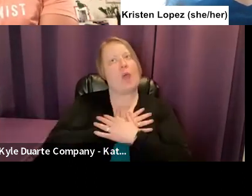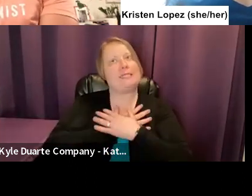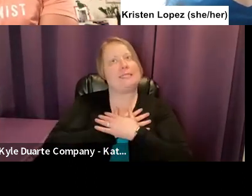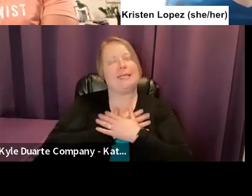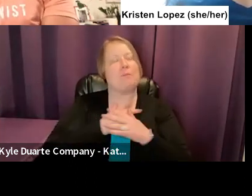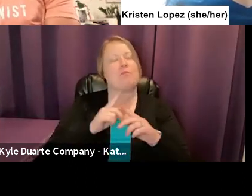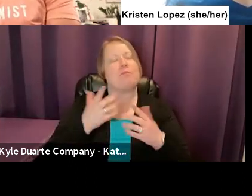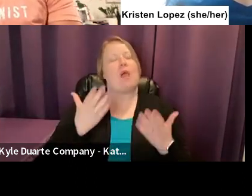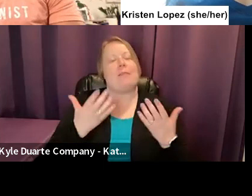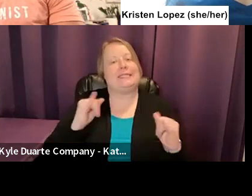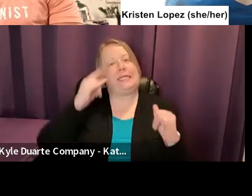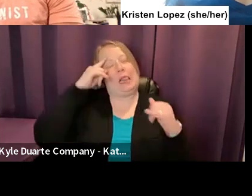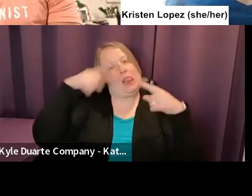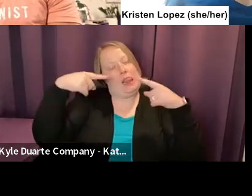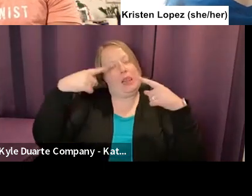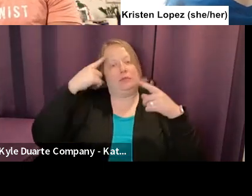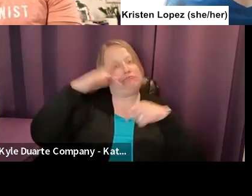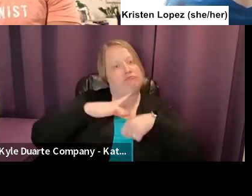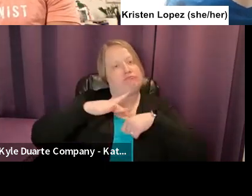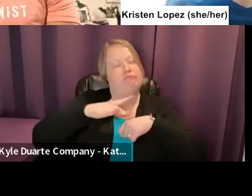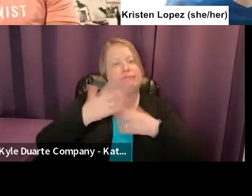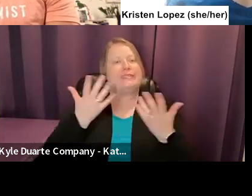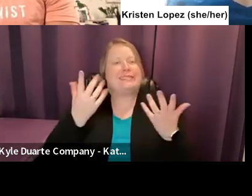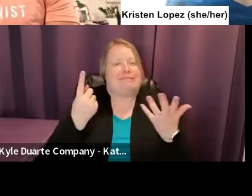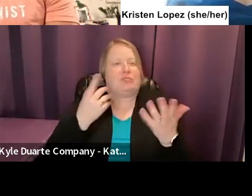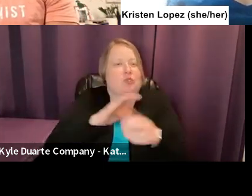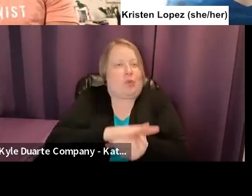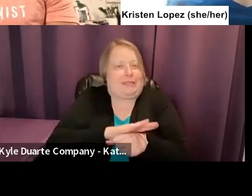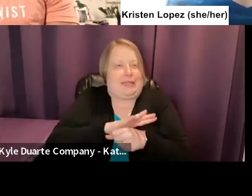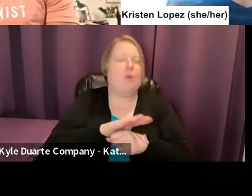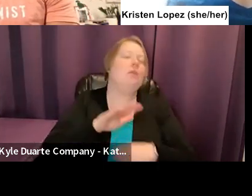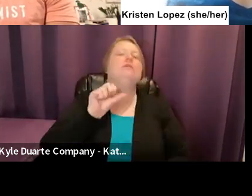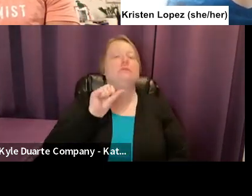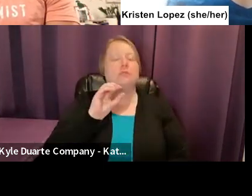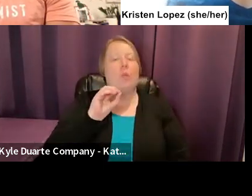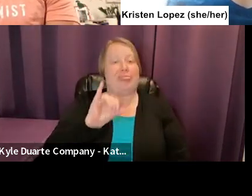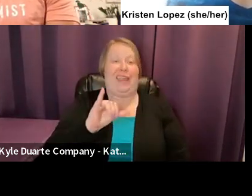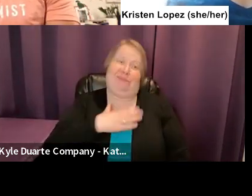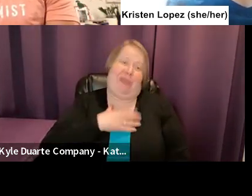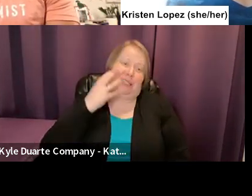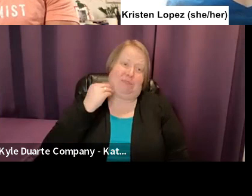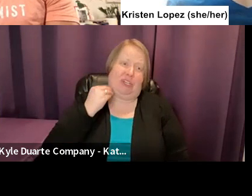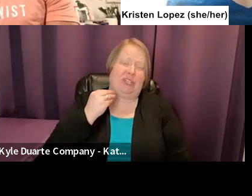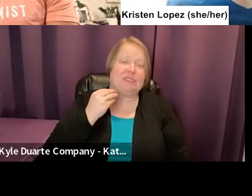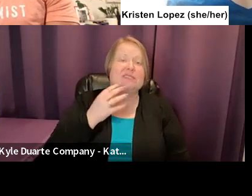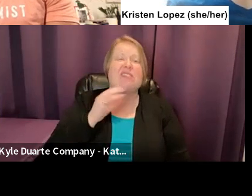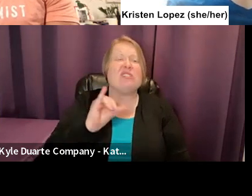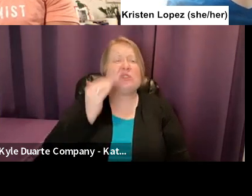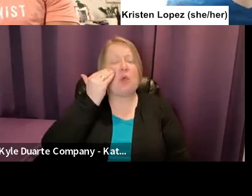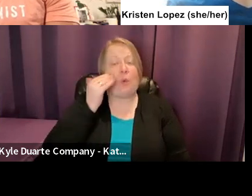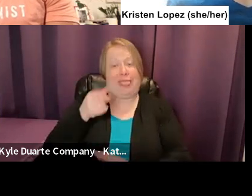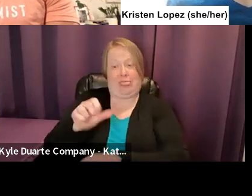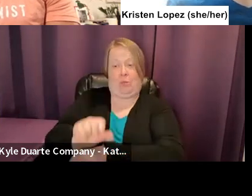still stressing, right? Like that's been my experience. And just knowing that the work is also the only thing that I can